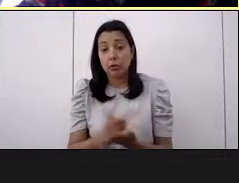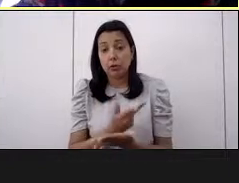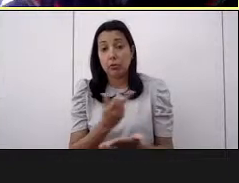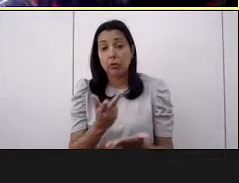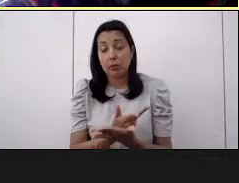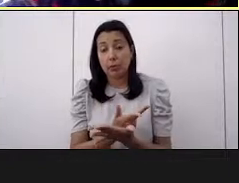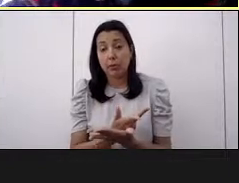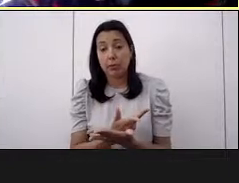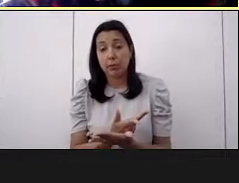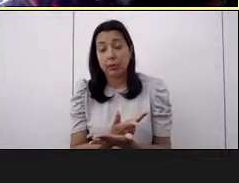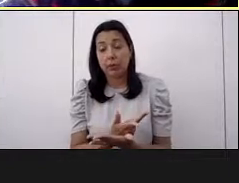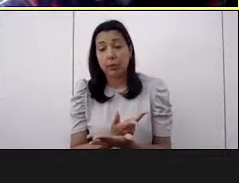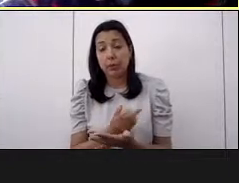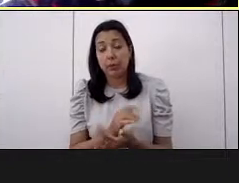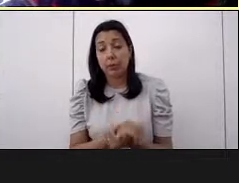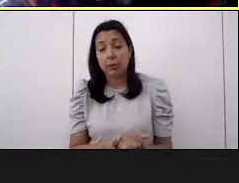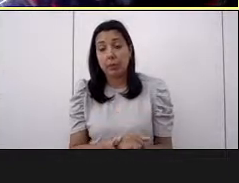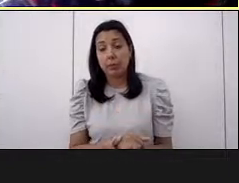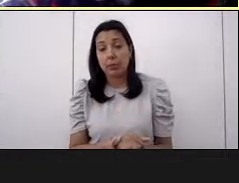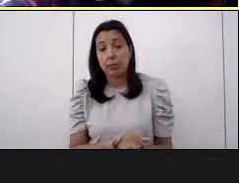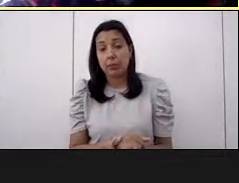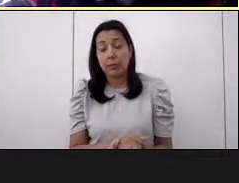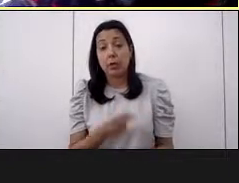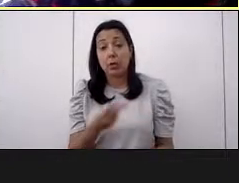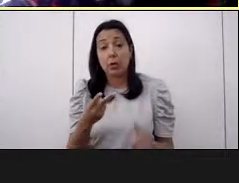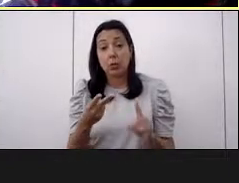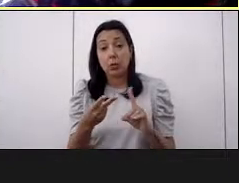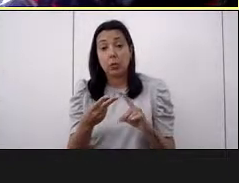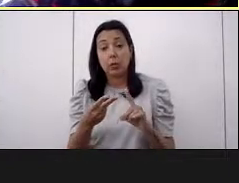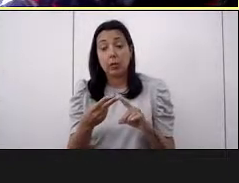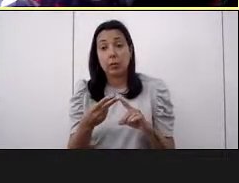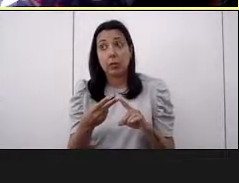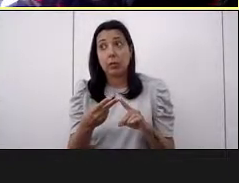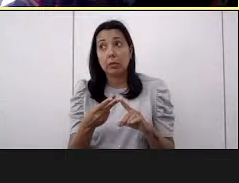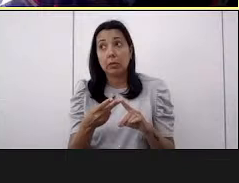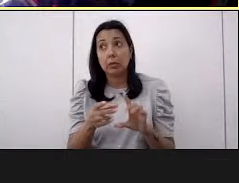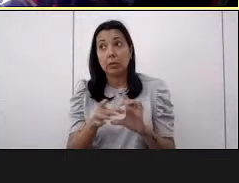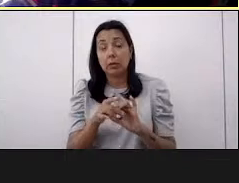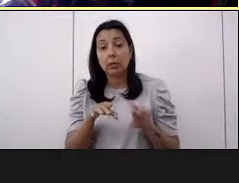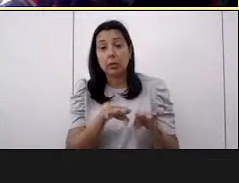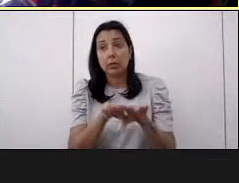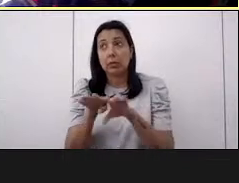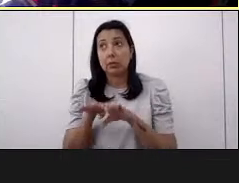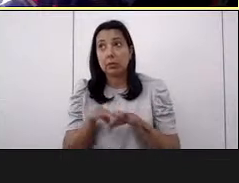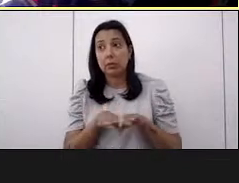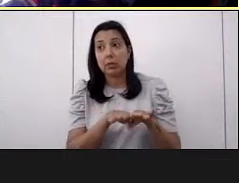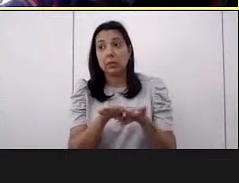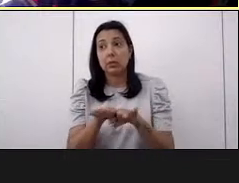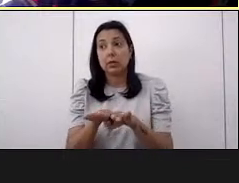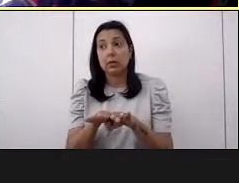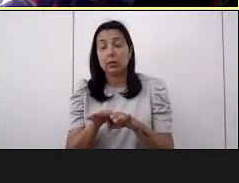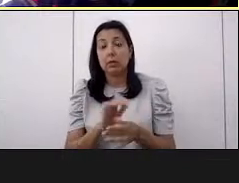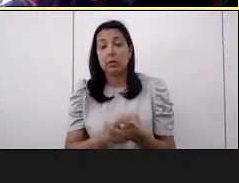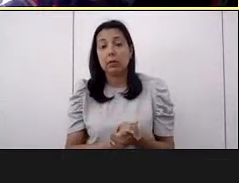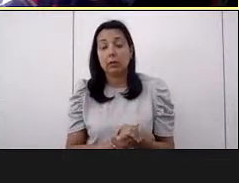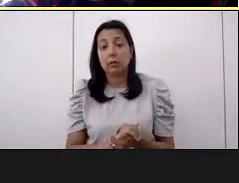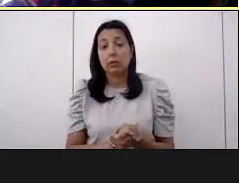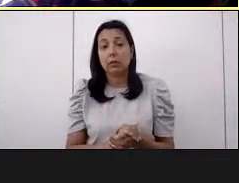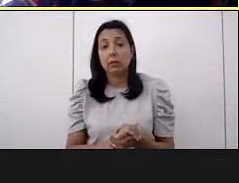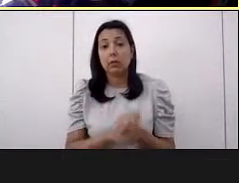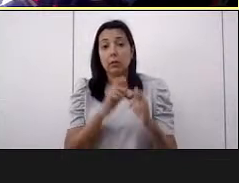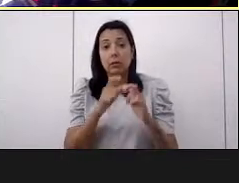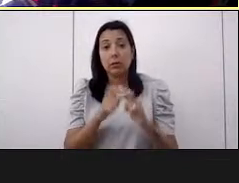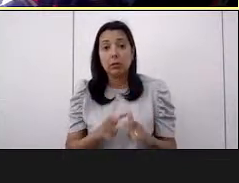The second point is on democratization. The increasing complexity of the legal dimension of public